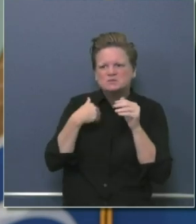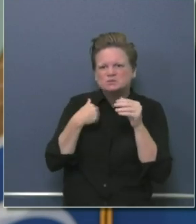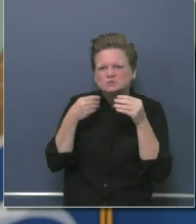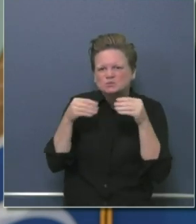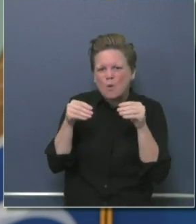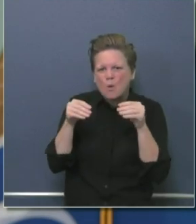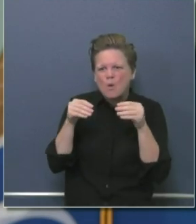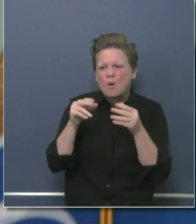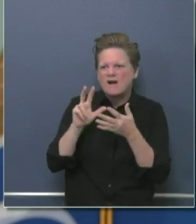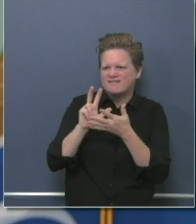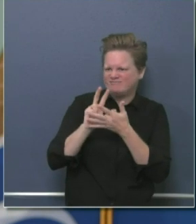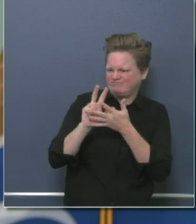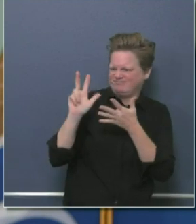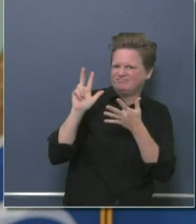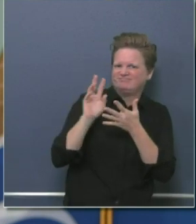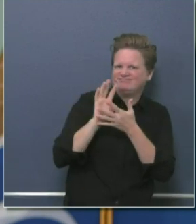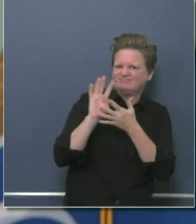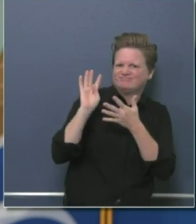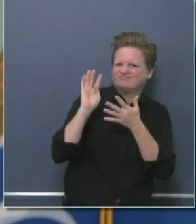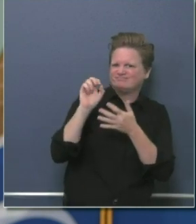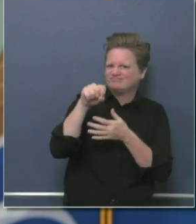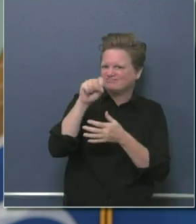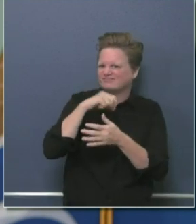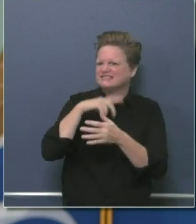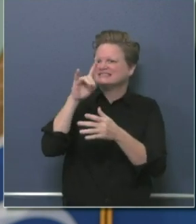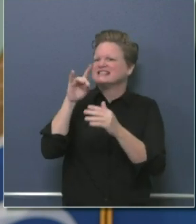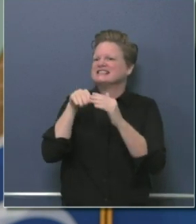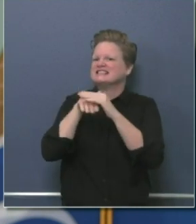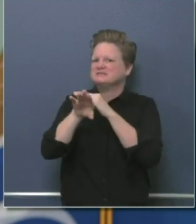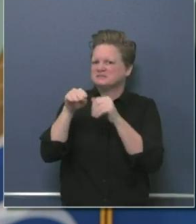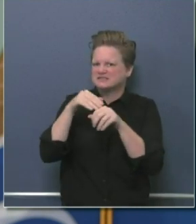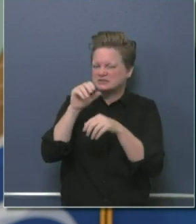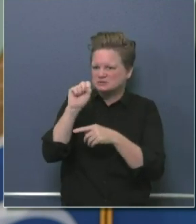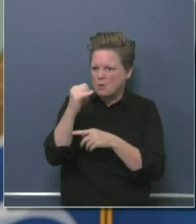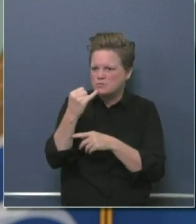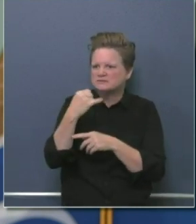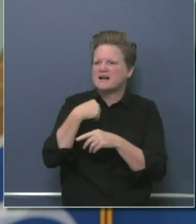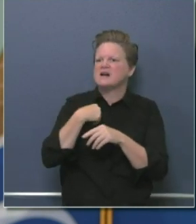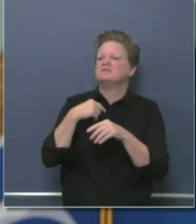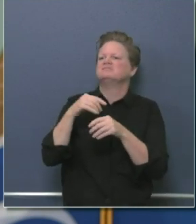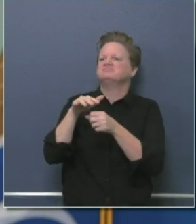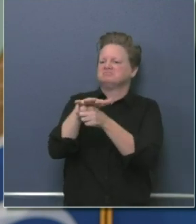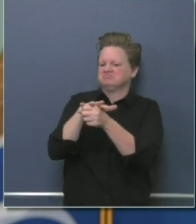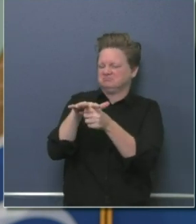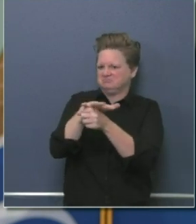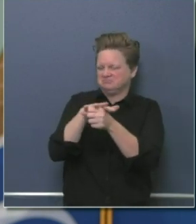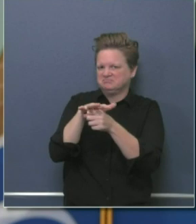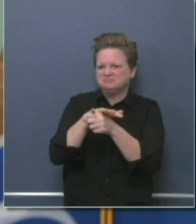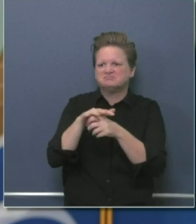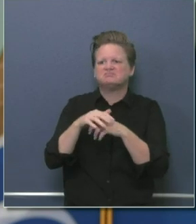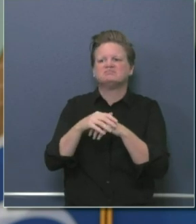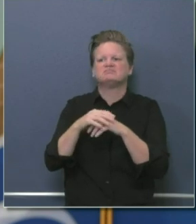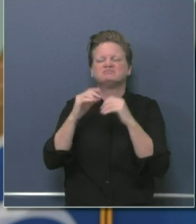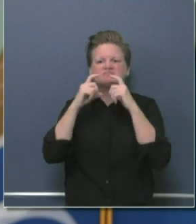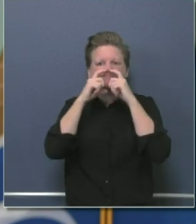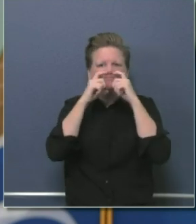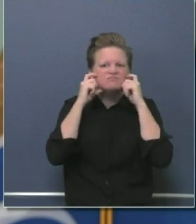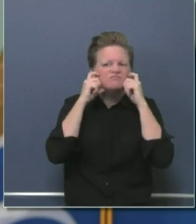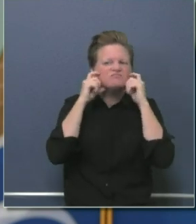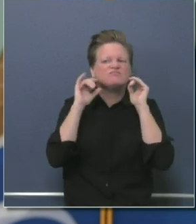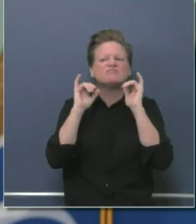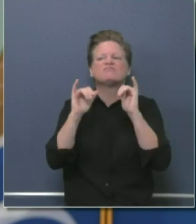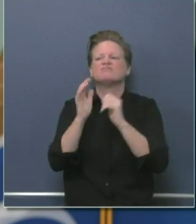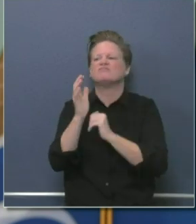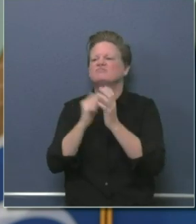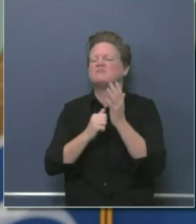Sam Mayor Liccardo down in San Jose, down in Santa Clara area, did the same. And my wife does the same when